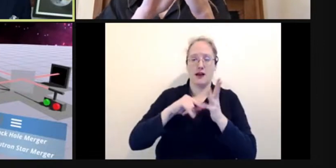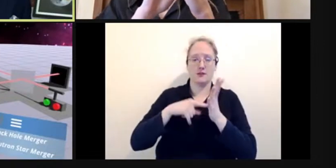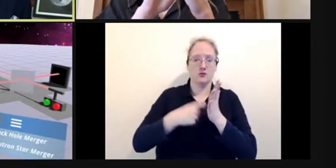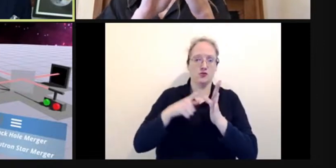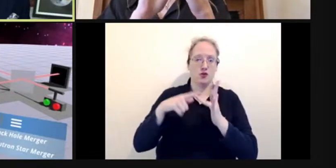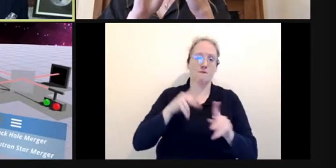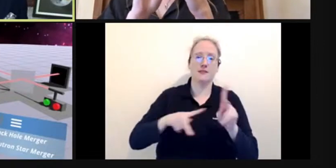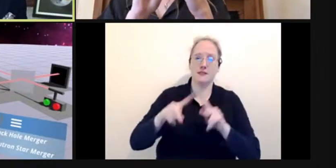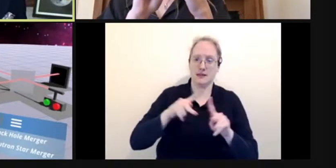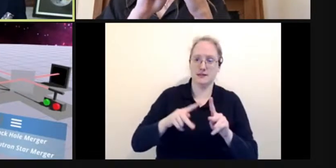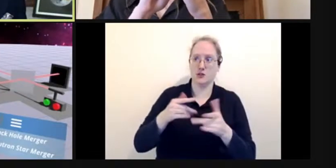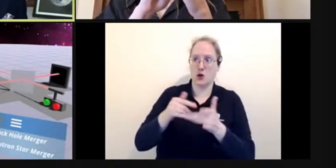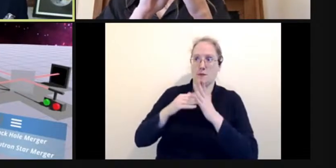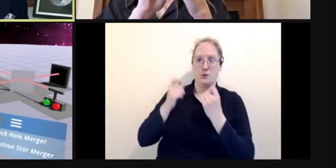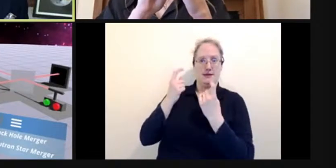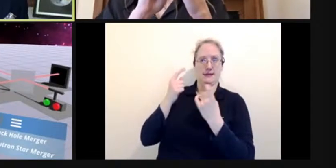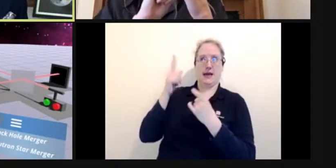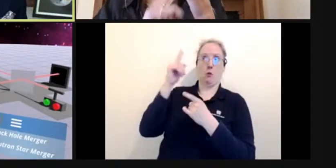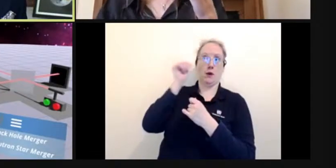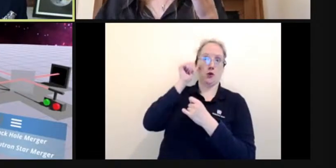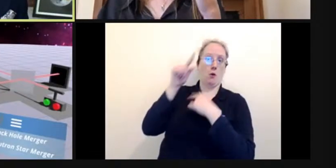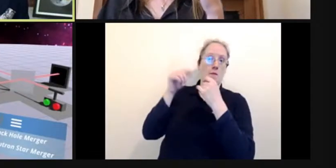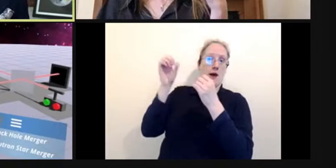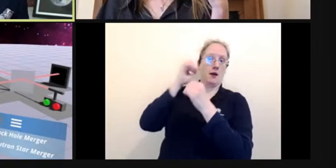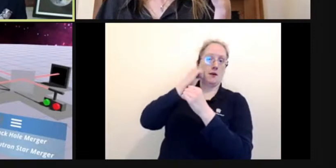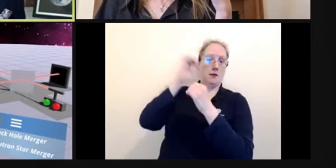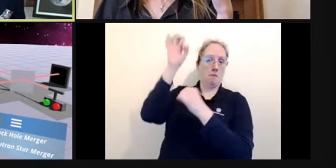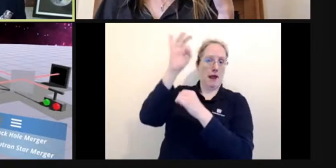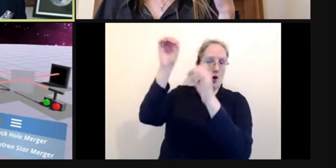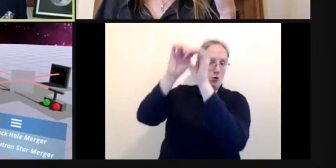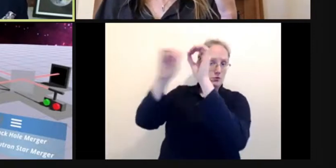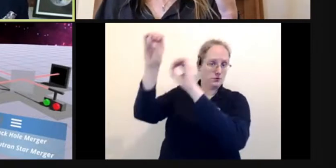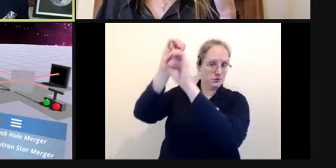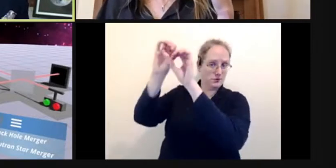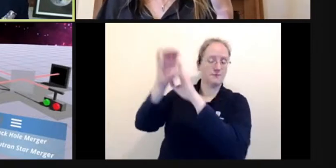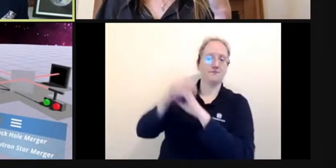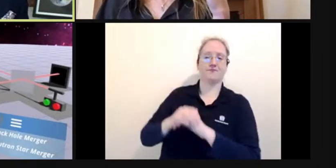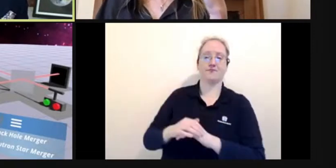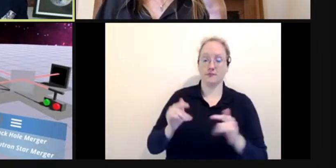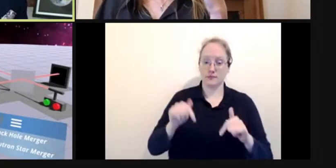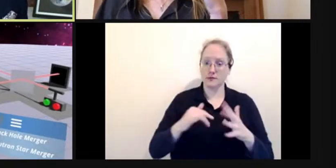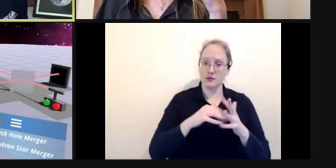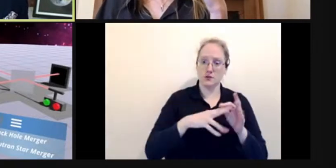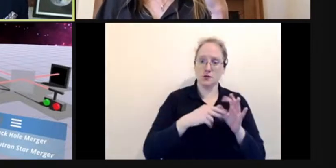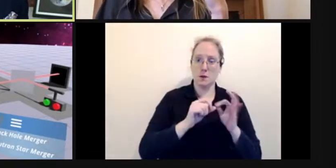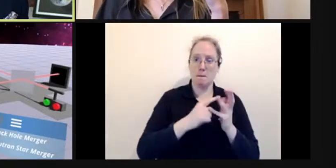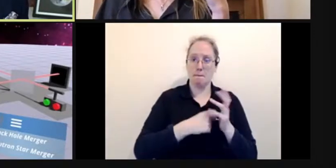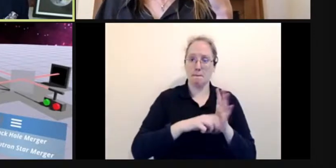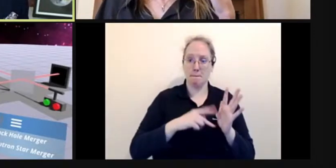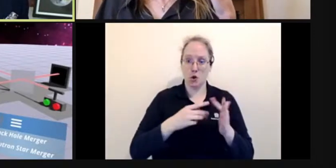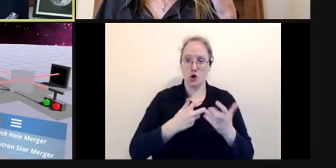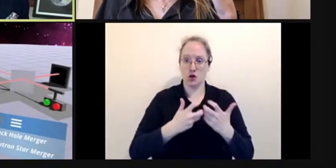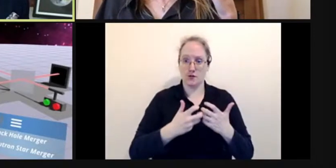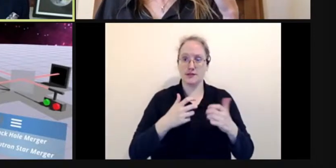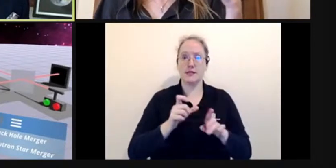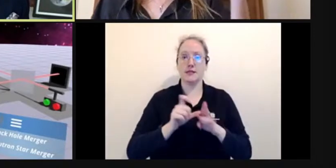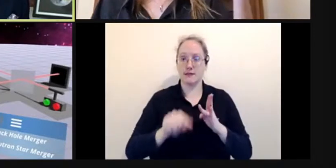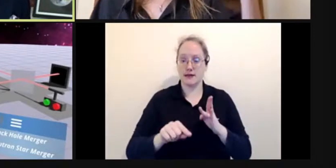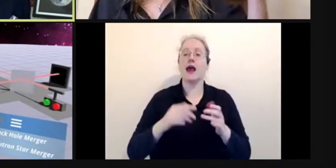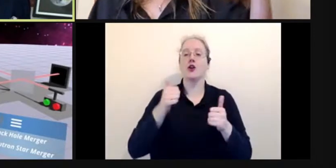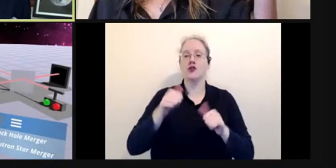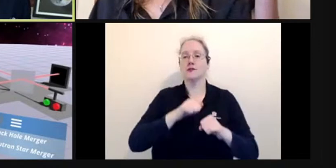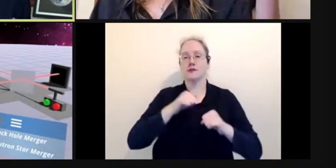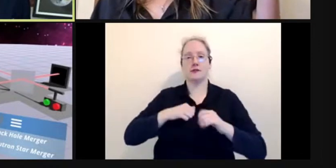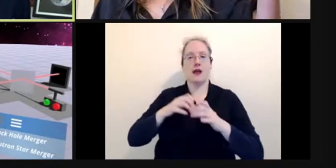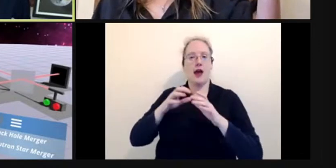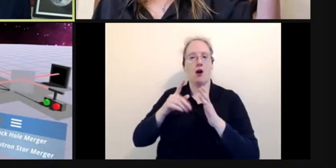things that collide. And Swinburne does that, as well as use the Oscar supercomputer to process the gravitational wave signals, as